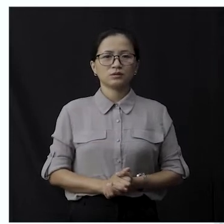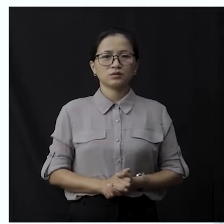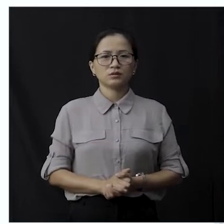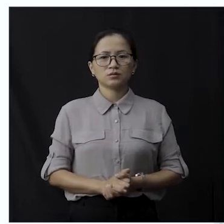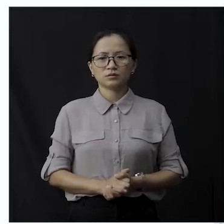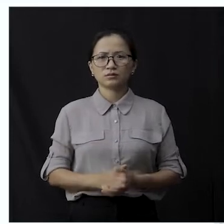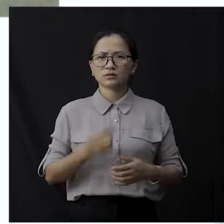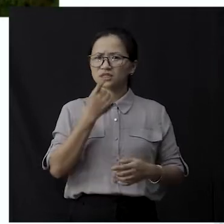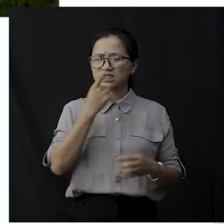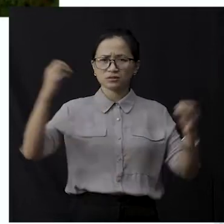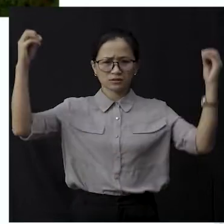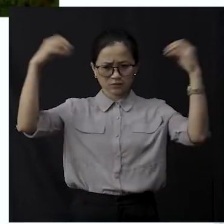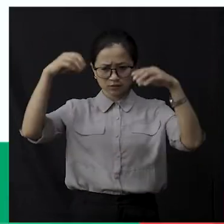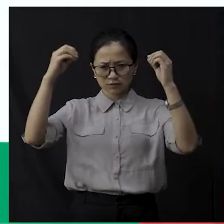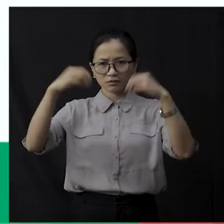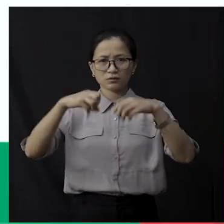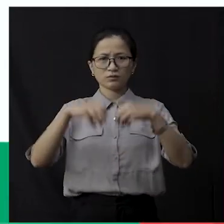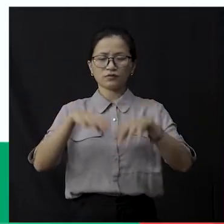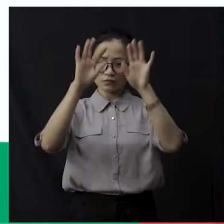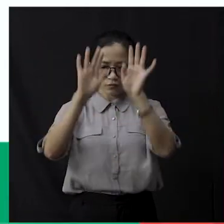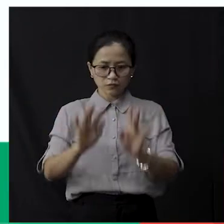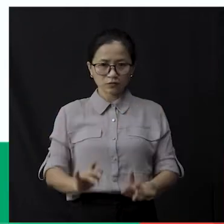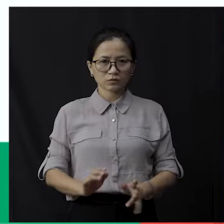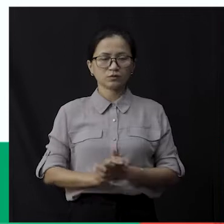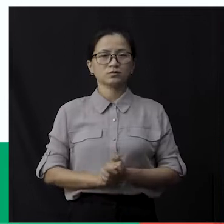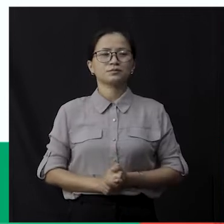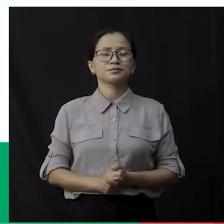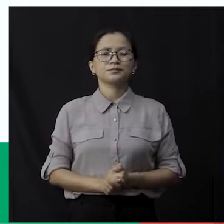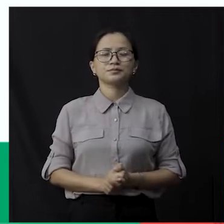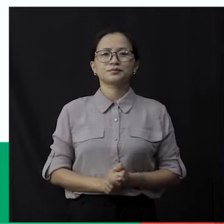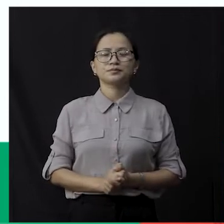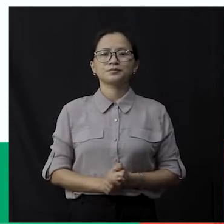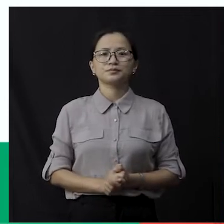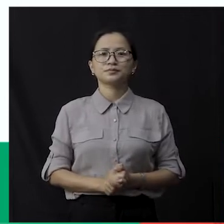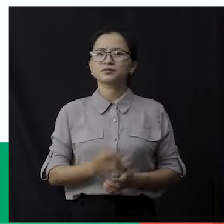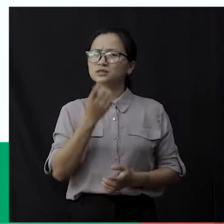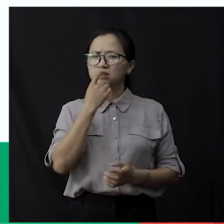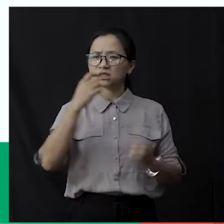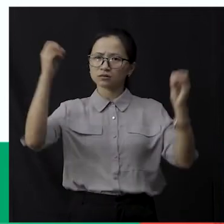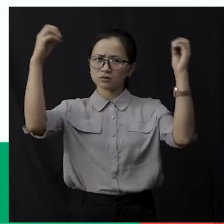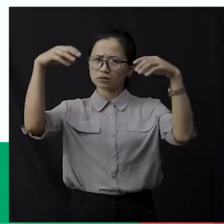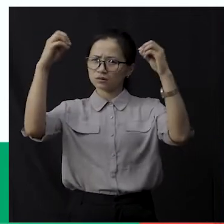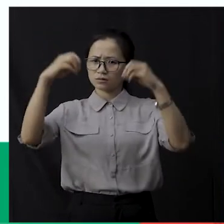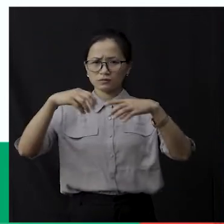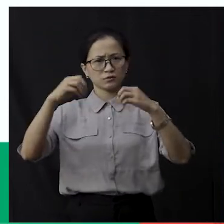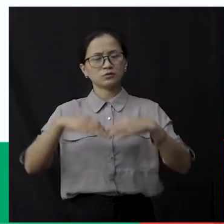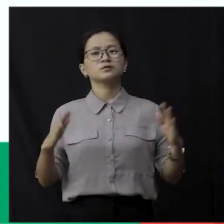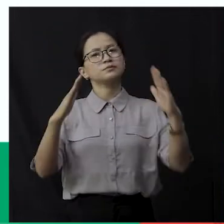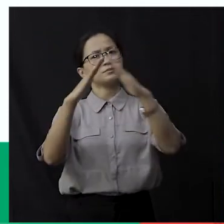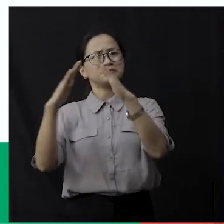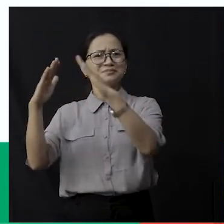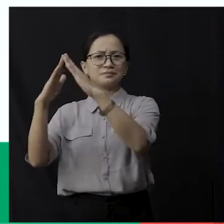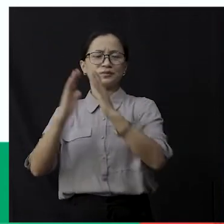the snow falls on the mountains, right? See, okay. The snow falls on the mountain, right?